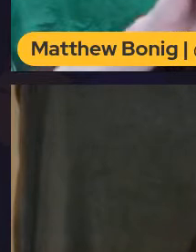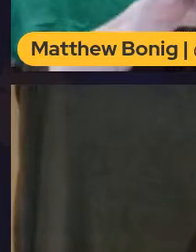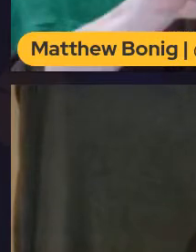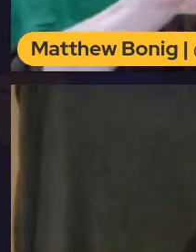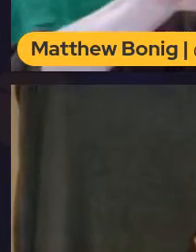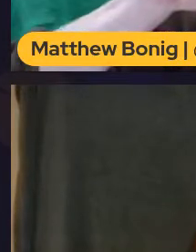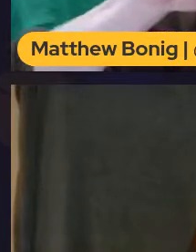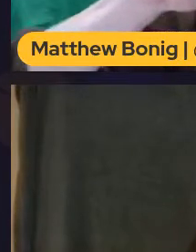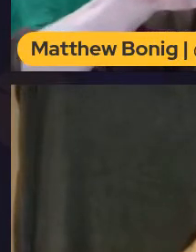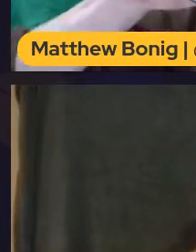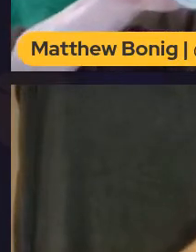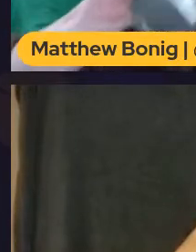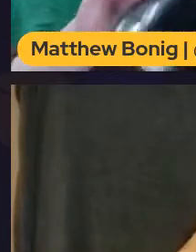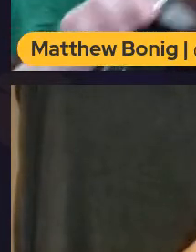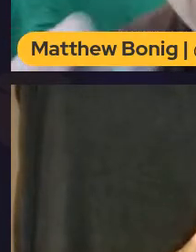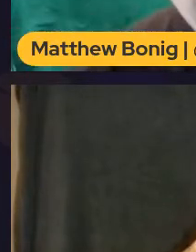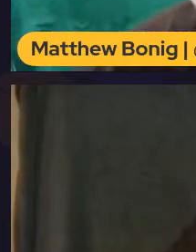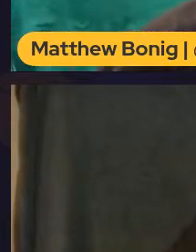this. Yeah.